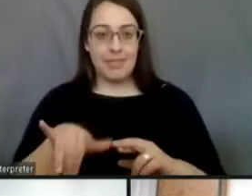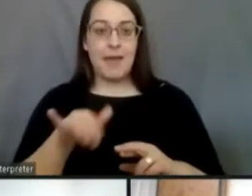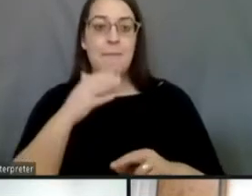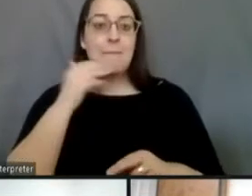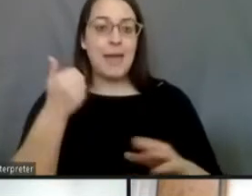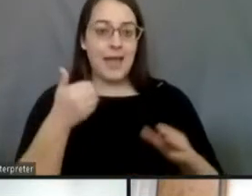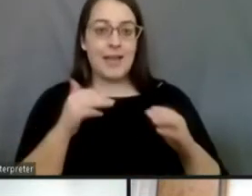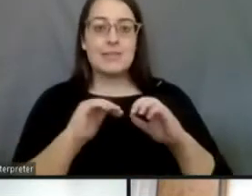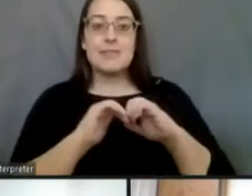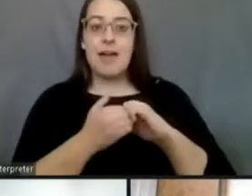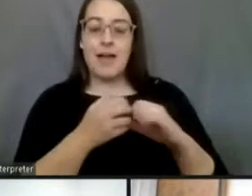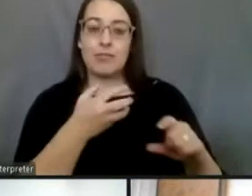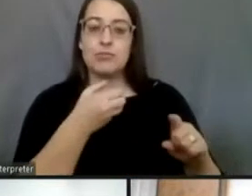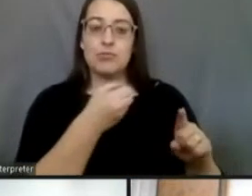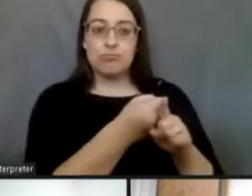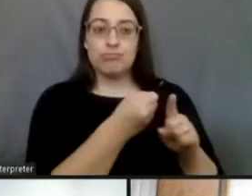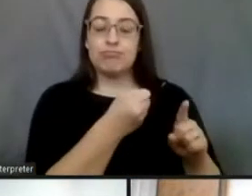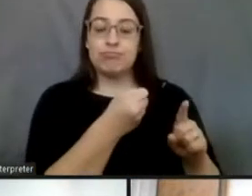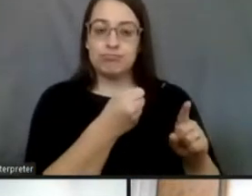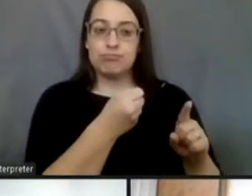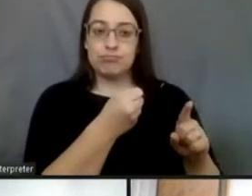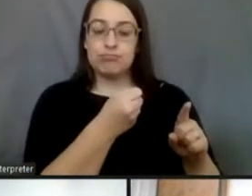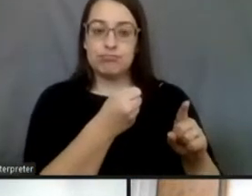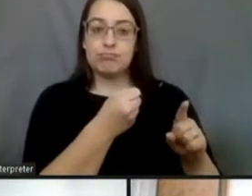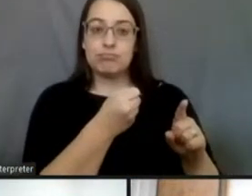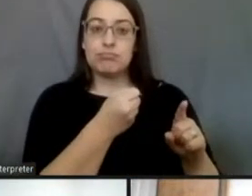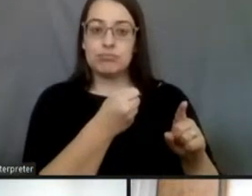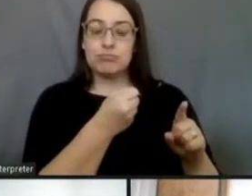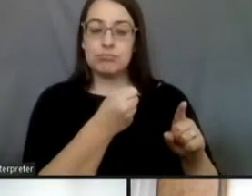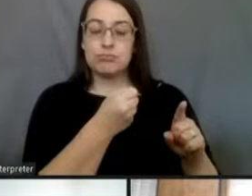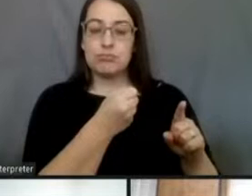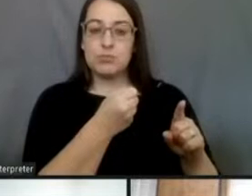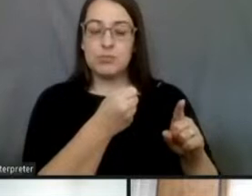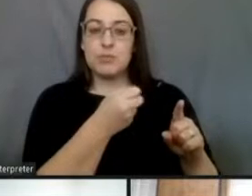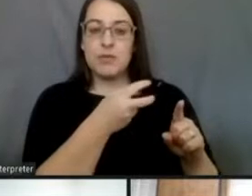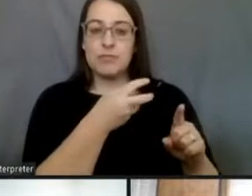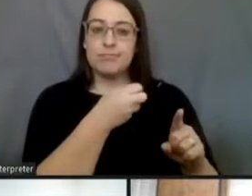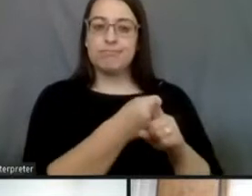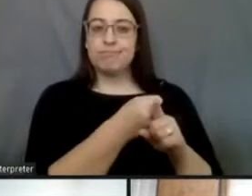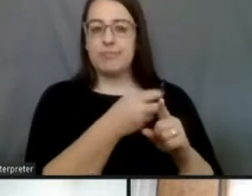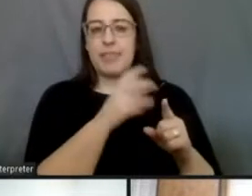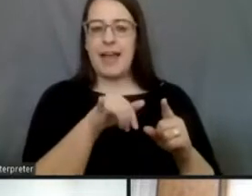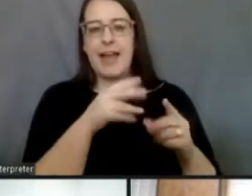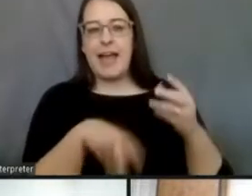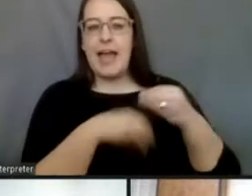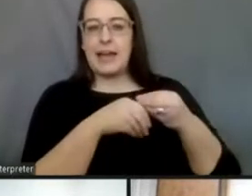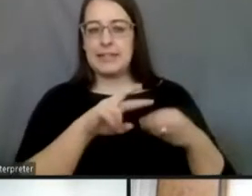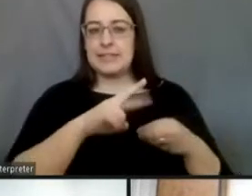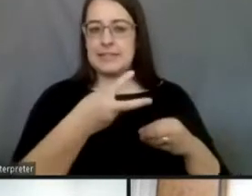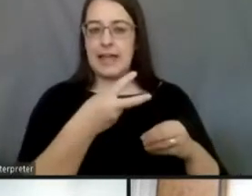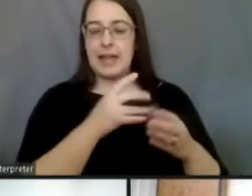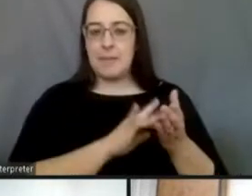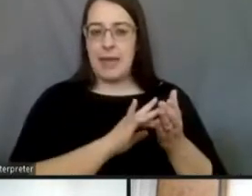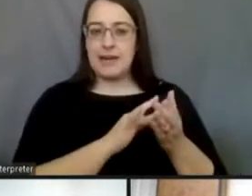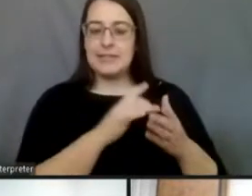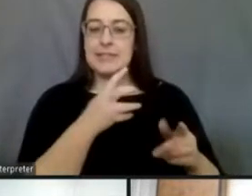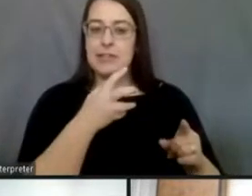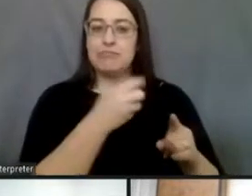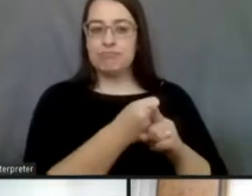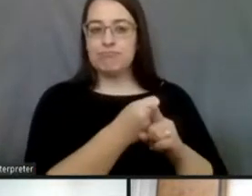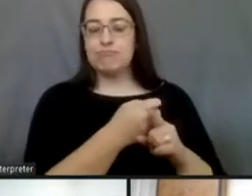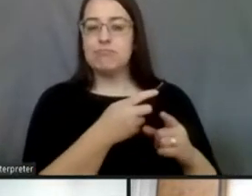the mutant's ability to create a pathway around that therapy, if you will, and become resistant to a single drug